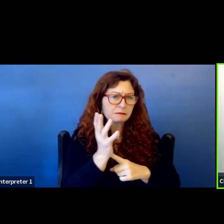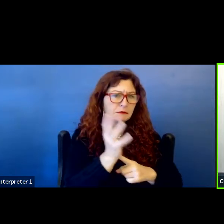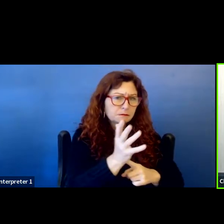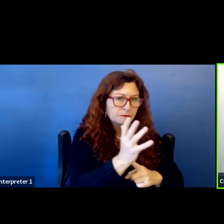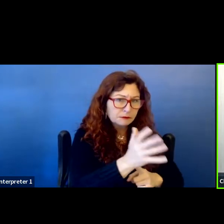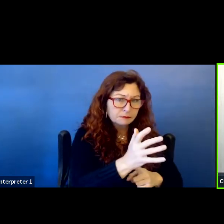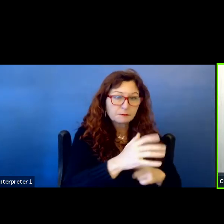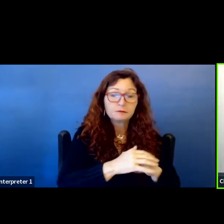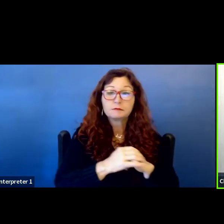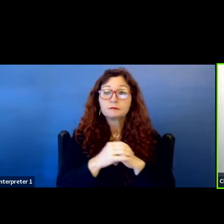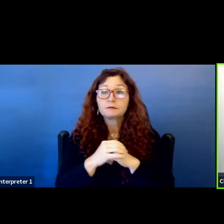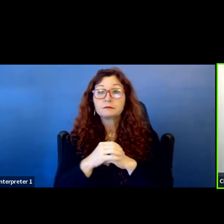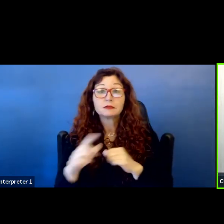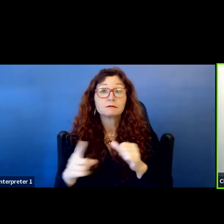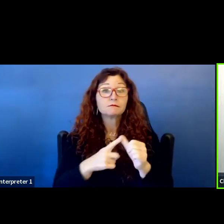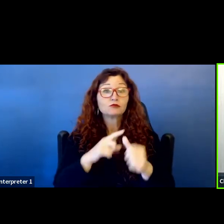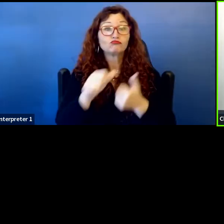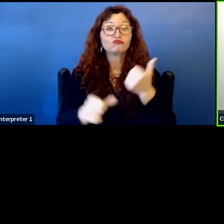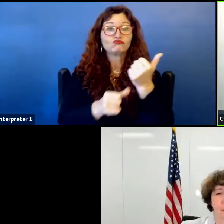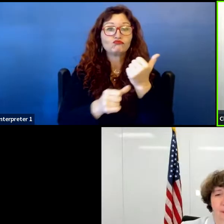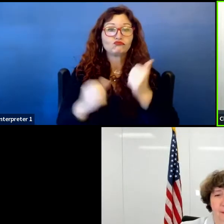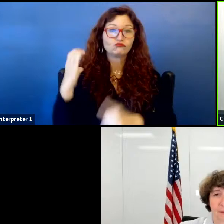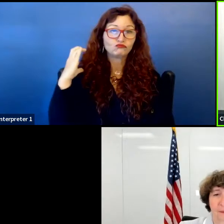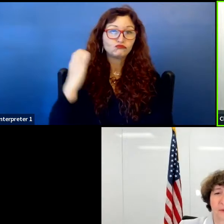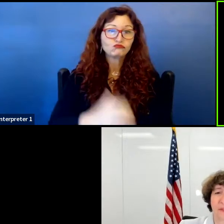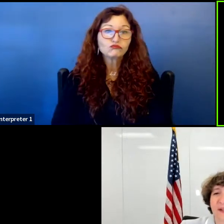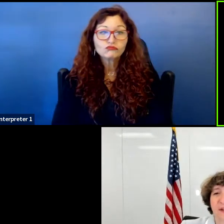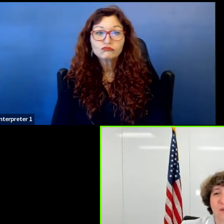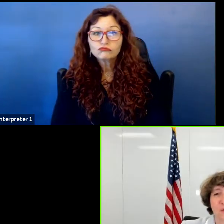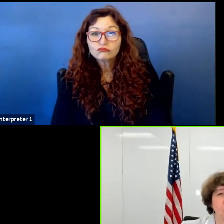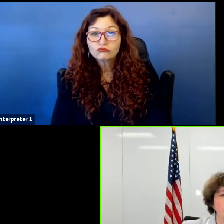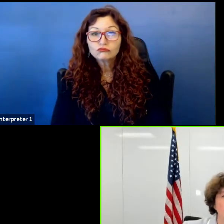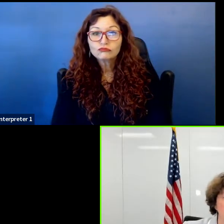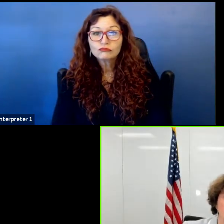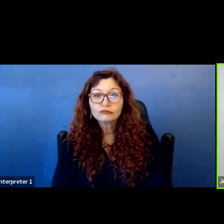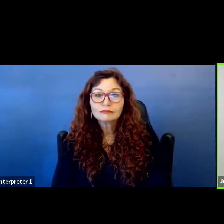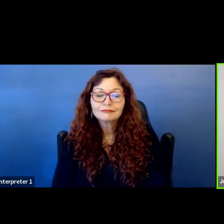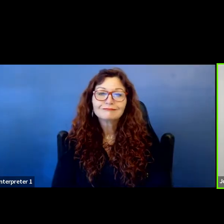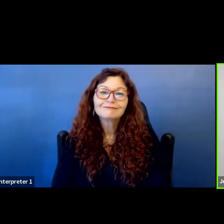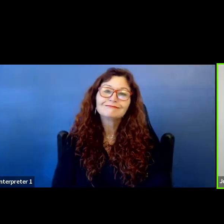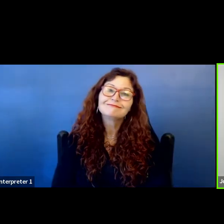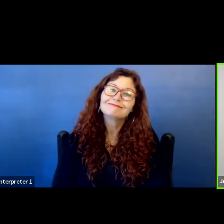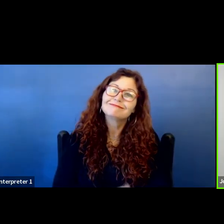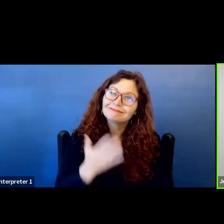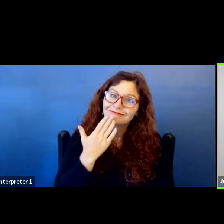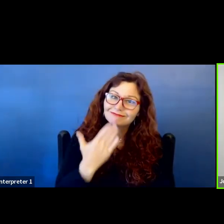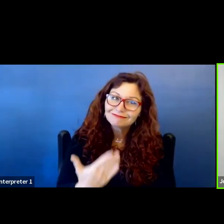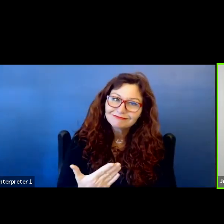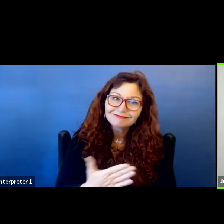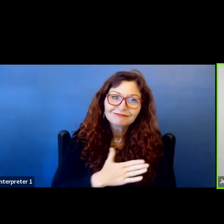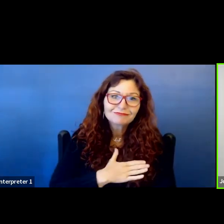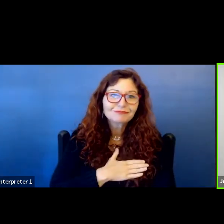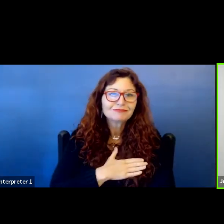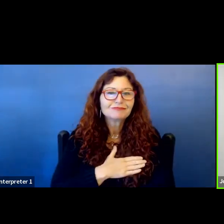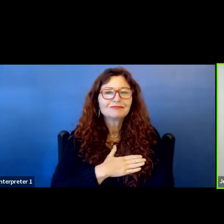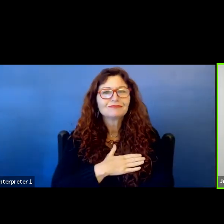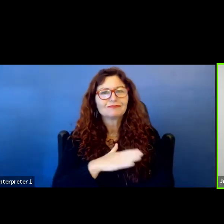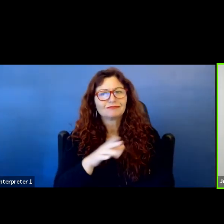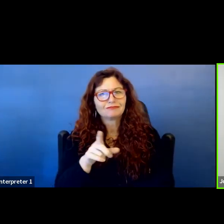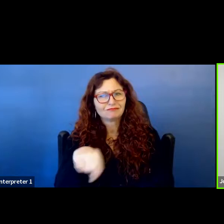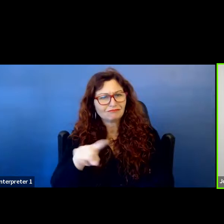can begin with the vice chair thank you so much chair bros and thank you to all our